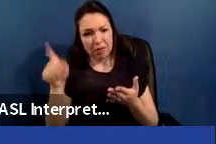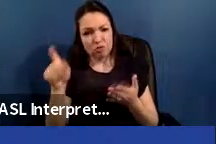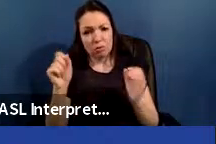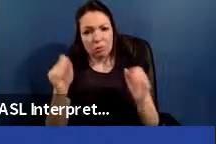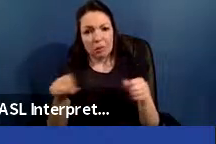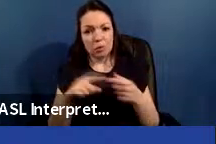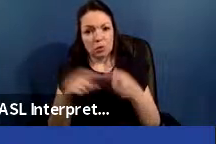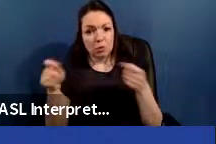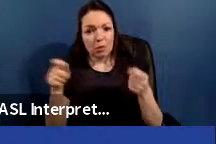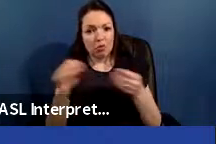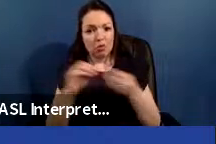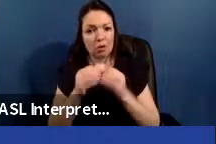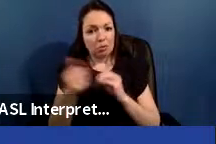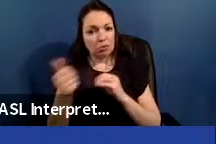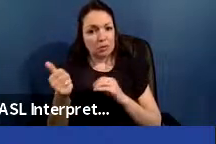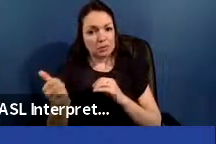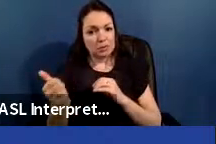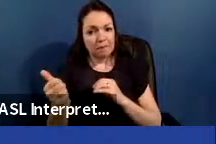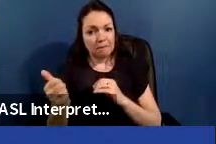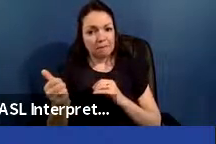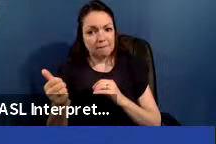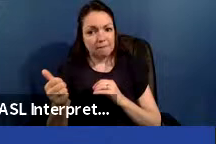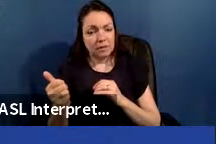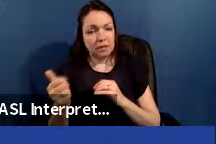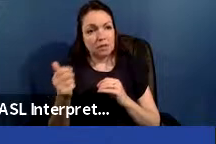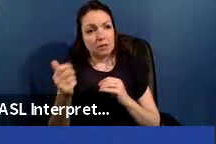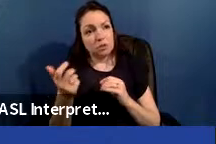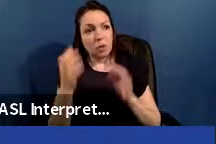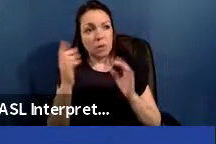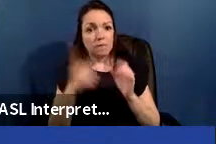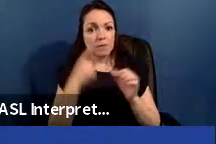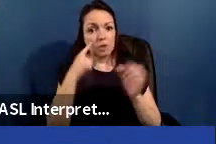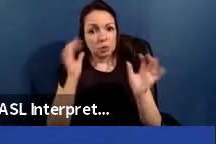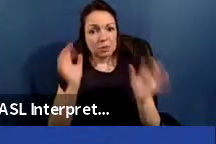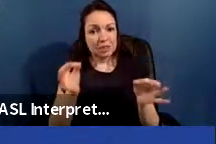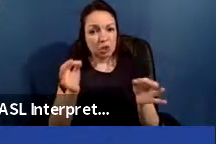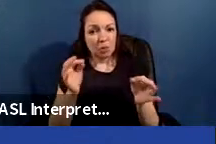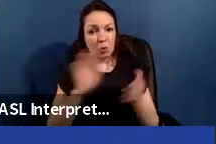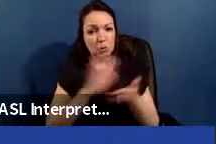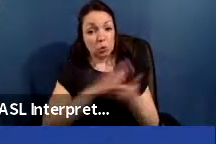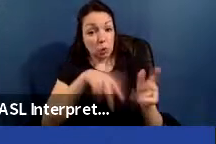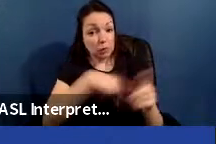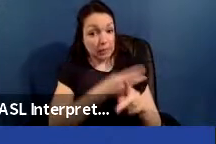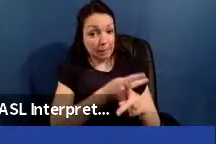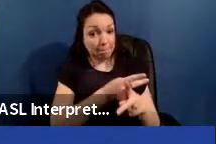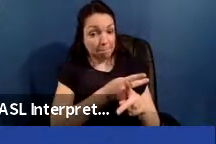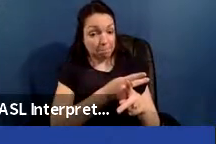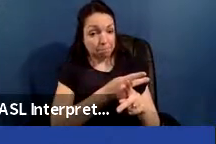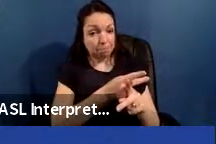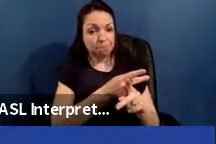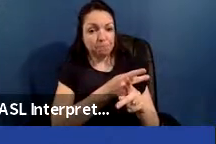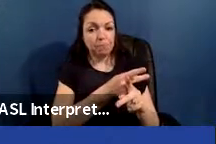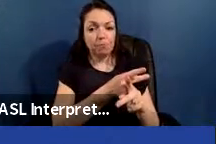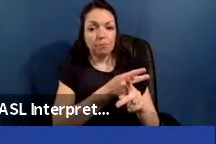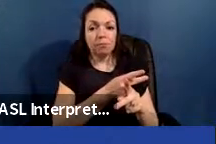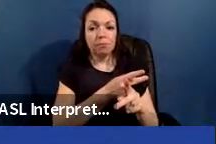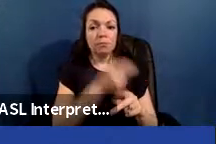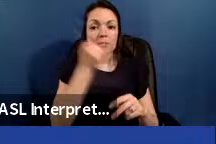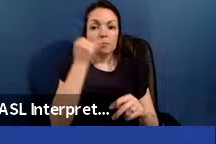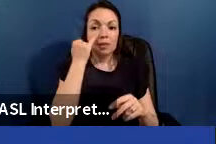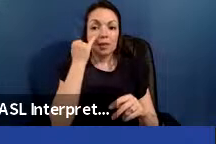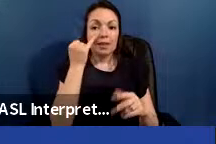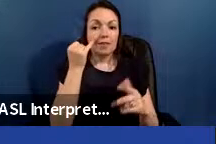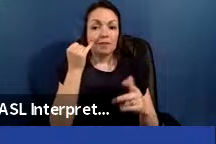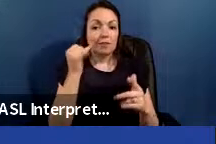themselves. So you first need to determine on what the school type is, and then if they are projected